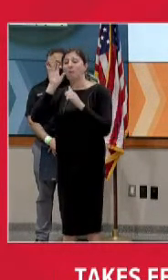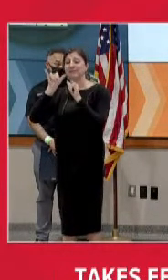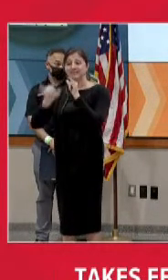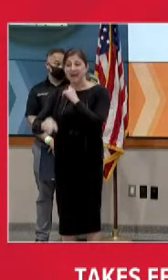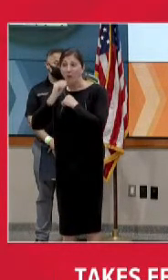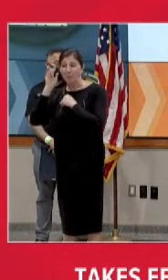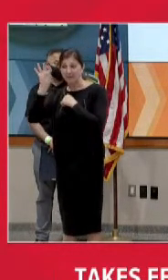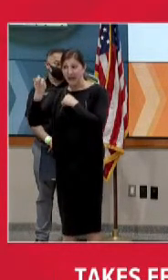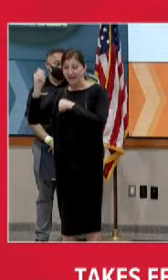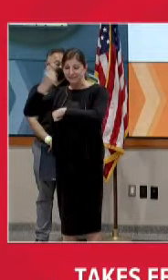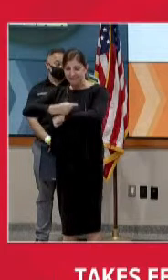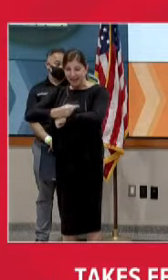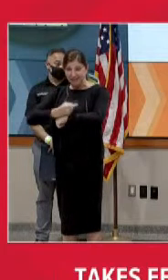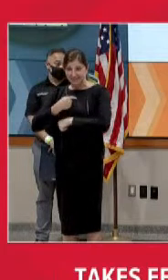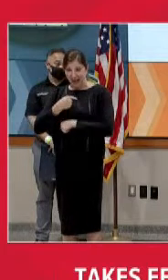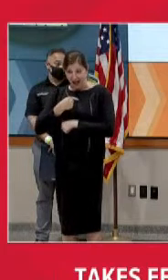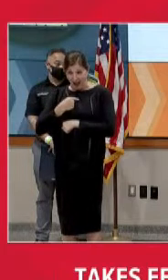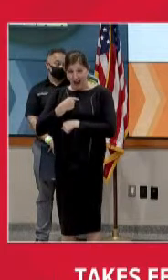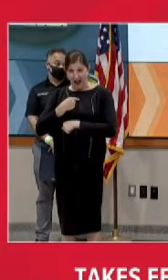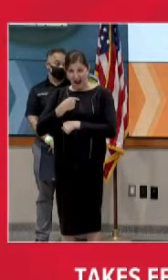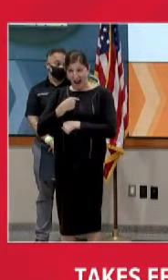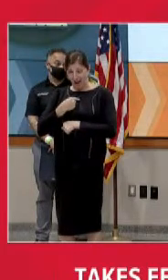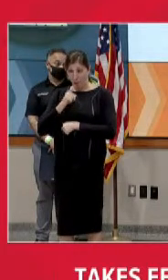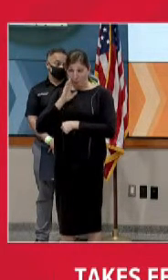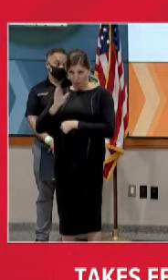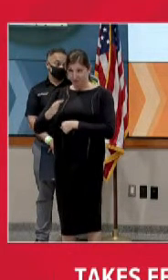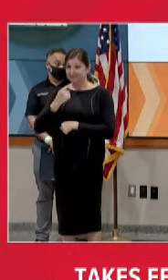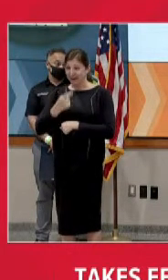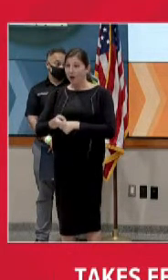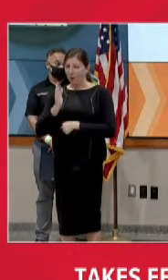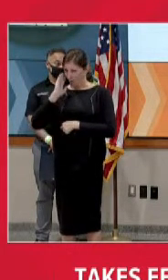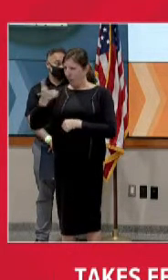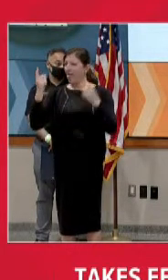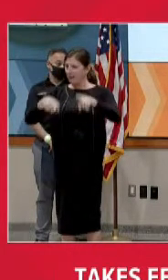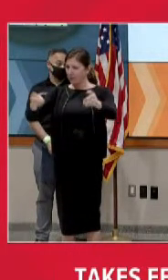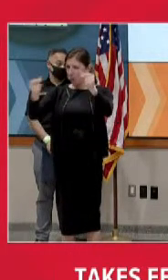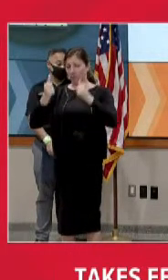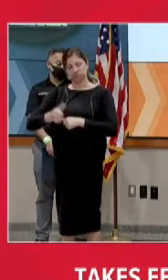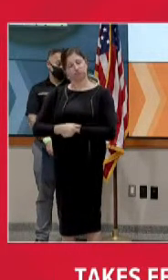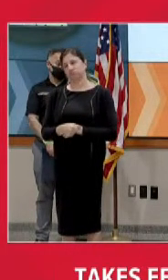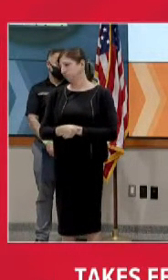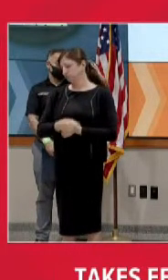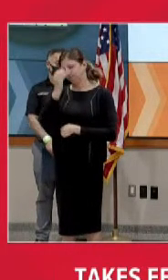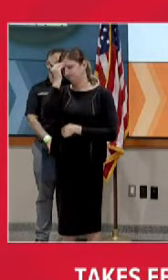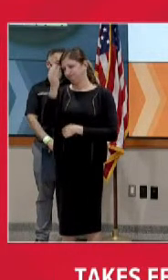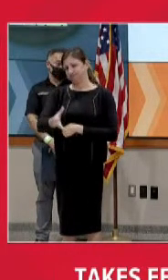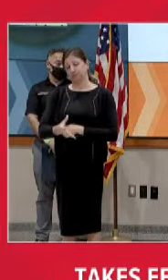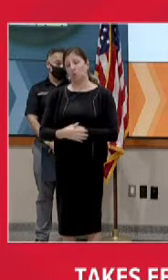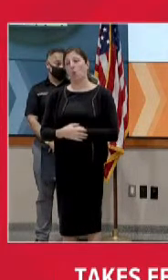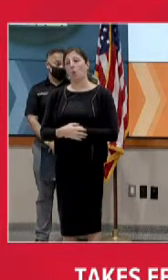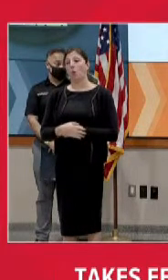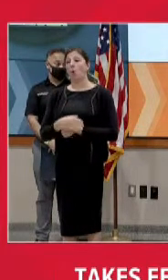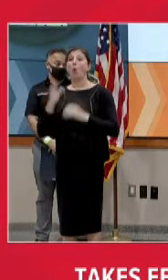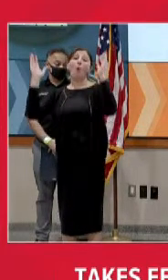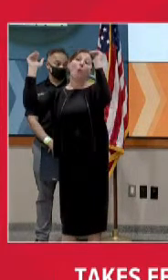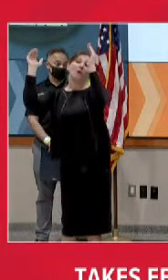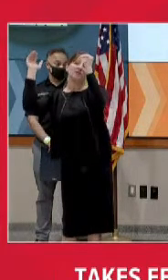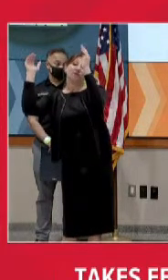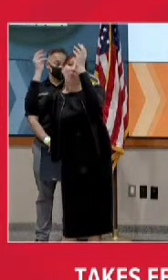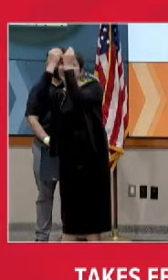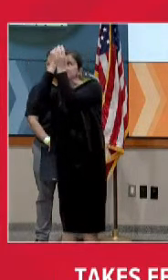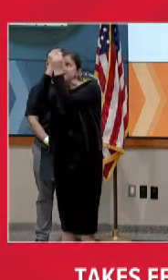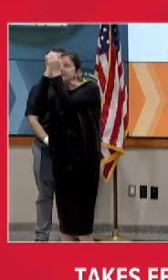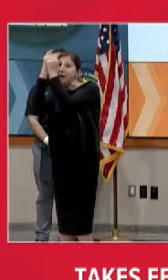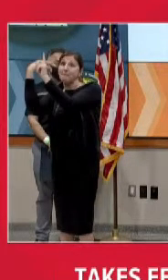not pretending that this is quick. And that's the thing, folks, is wishful thinking got us here. So we need to be